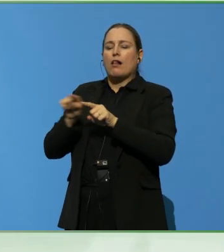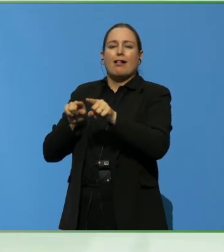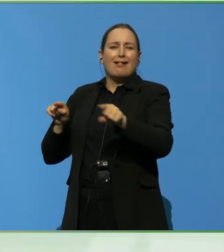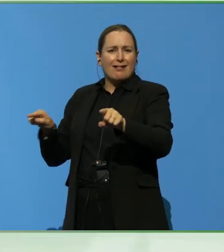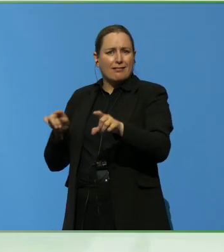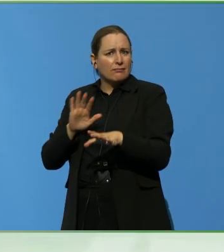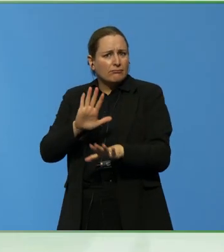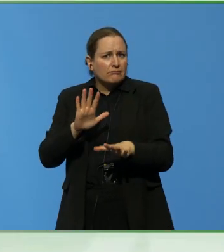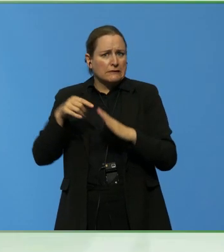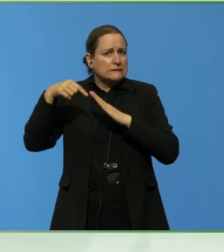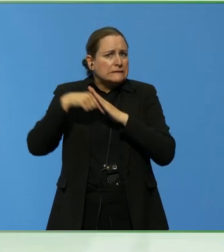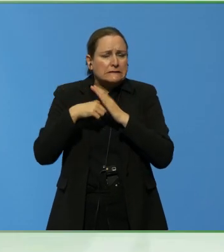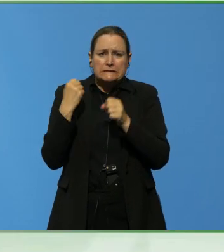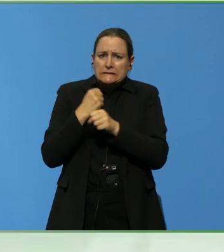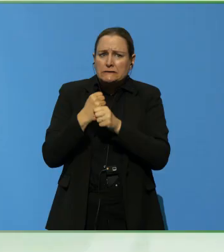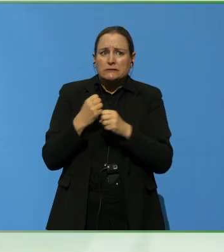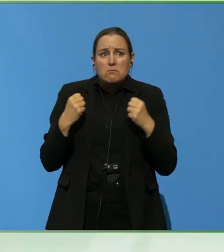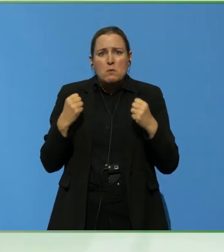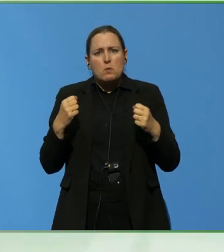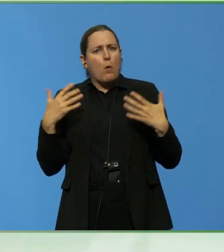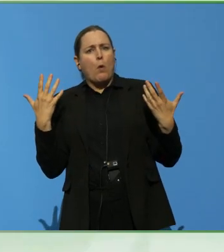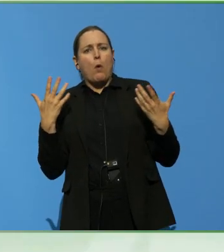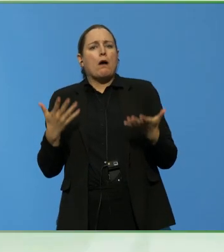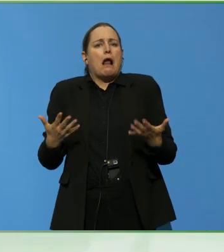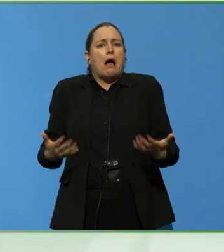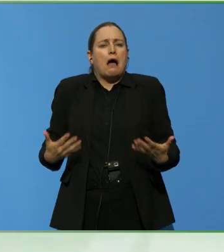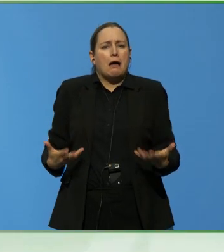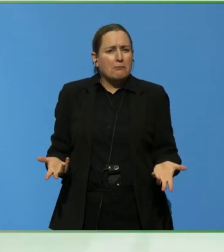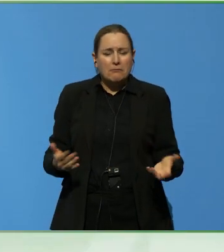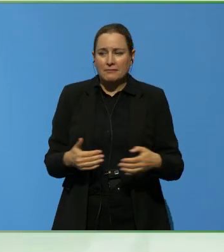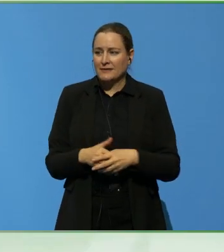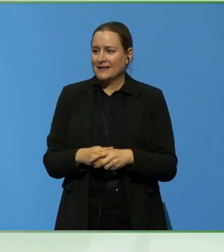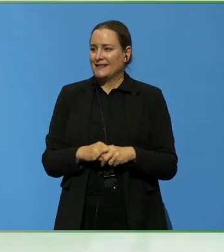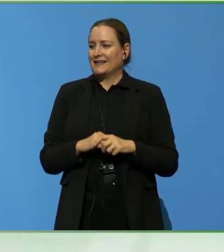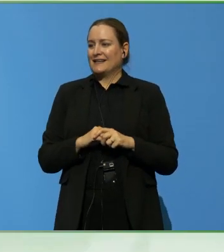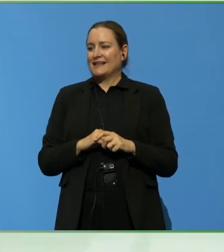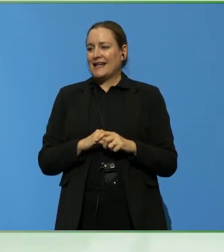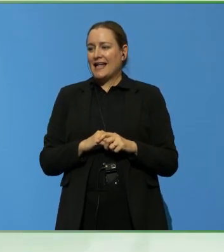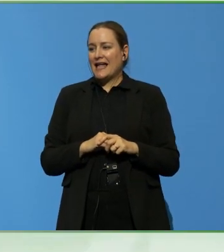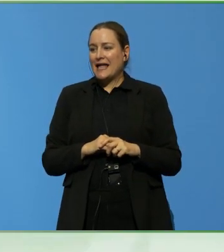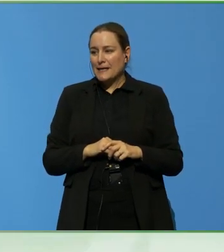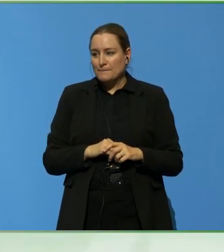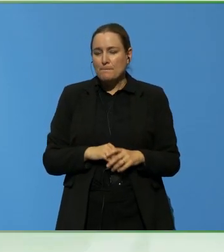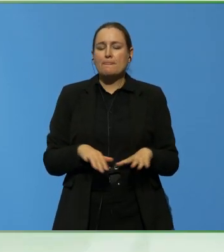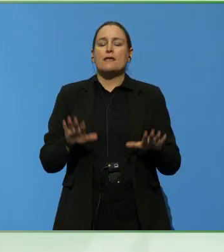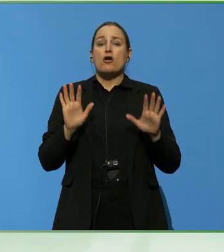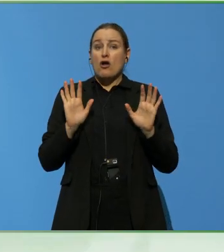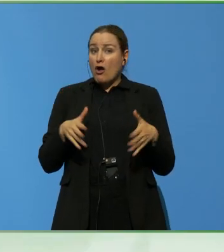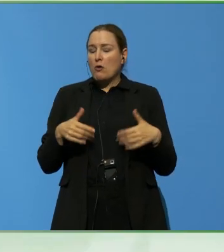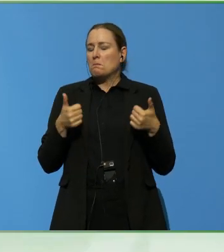Thank you so much. I'm trying to read this. My vision is not very good, but we have seen